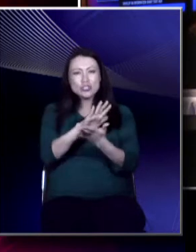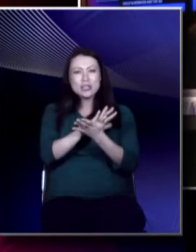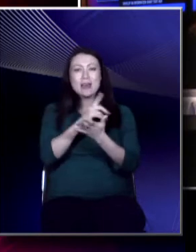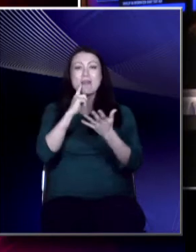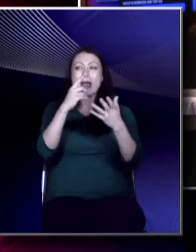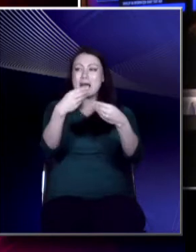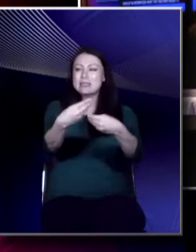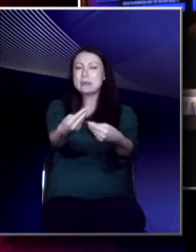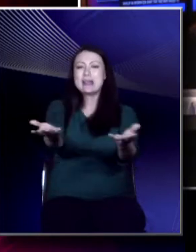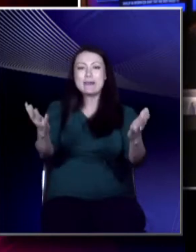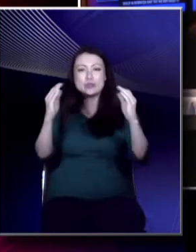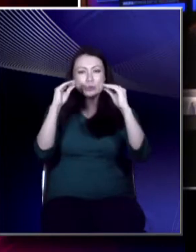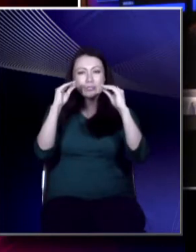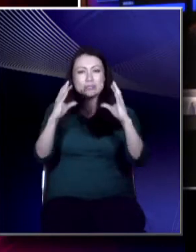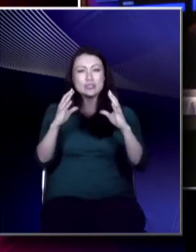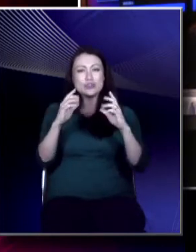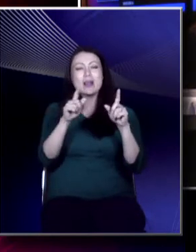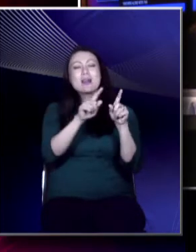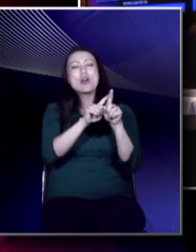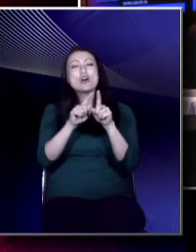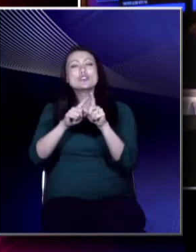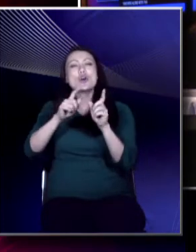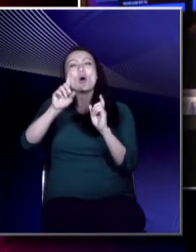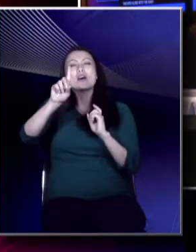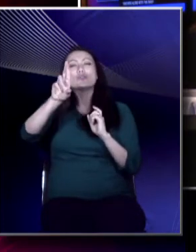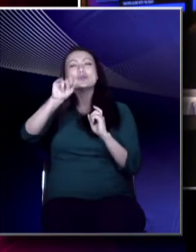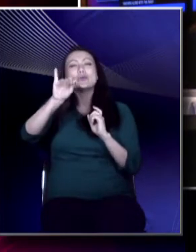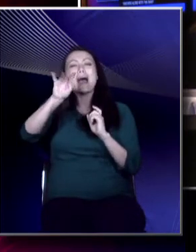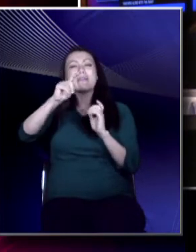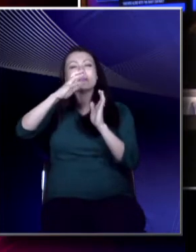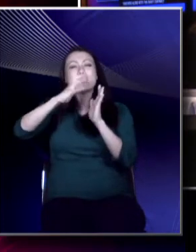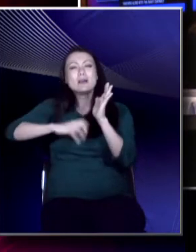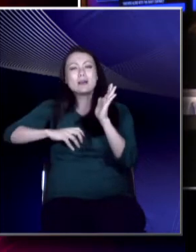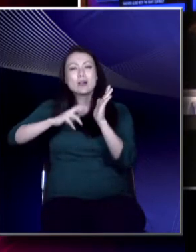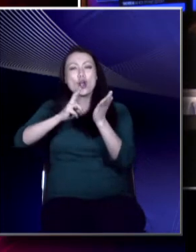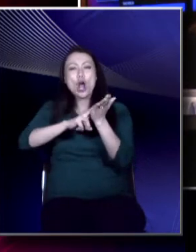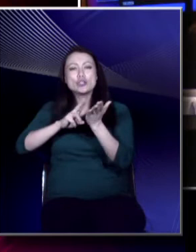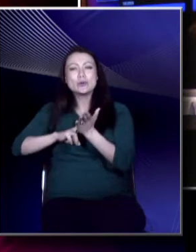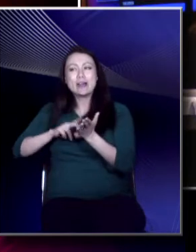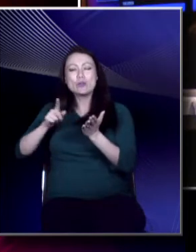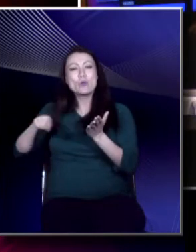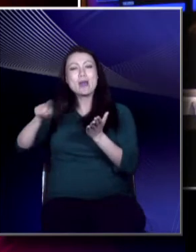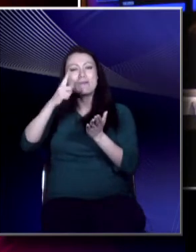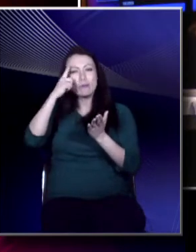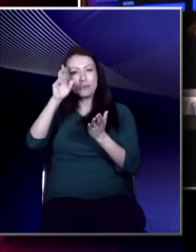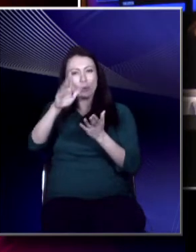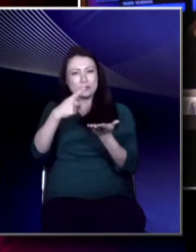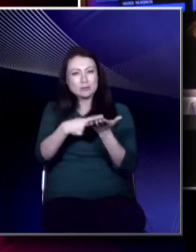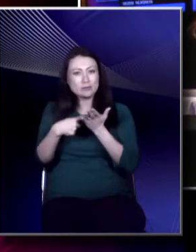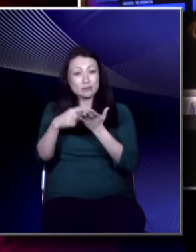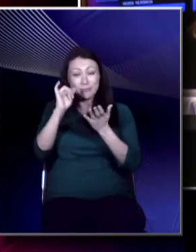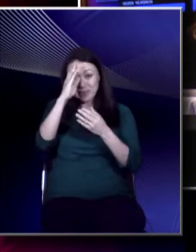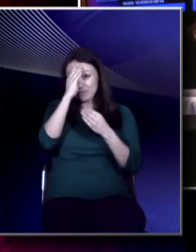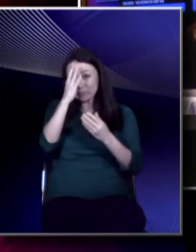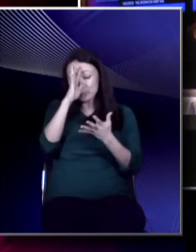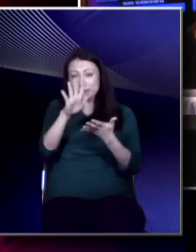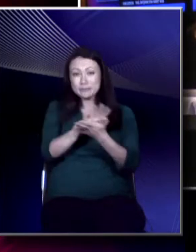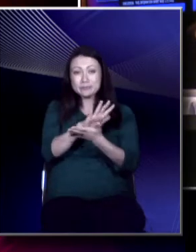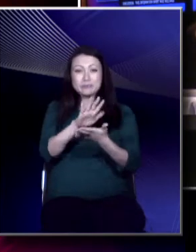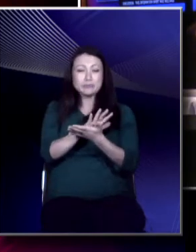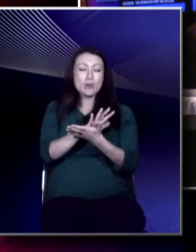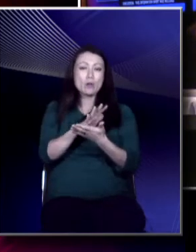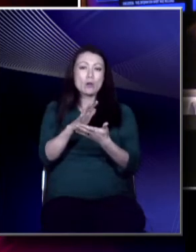to the teachers along with the draft contract that you had for discussion. This information sheet was included in kind of